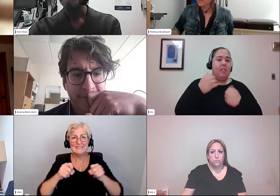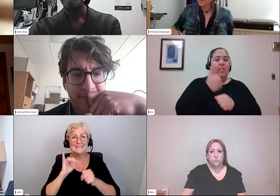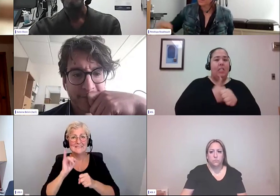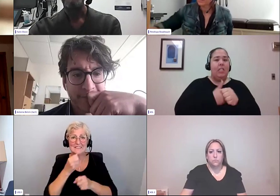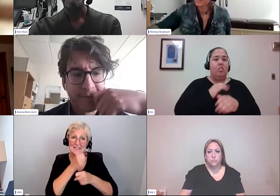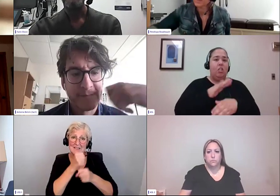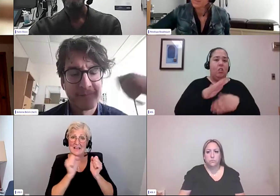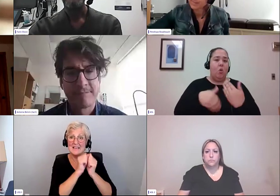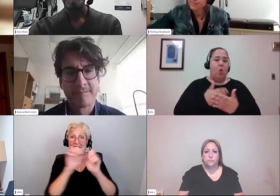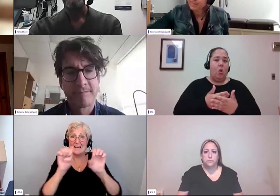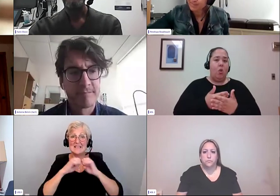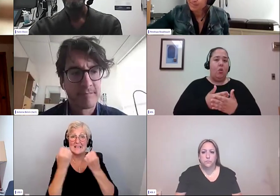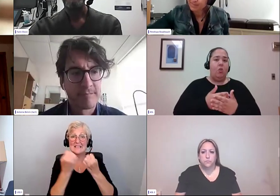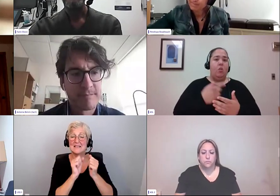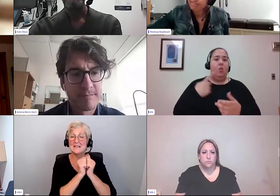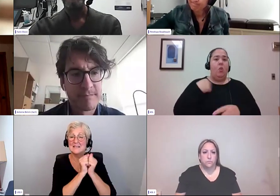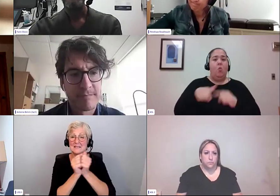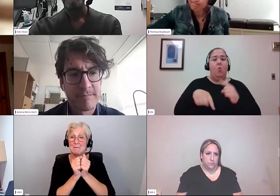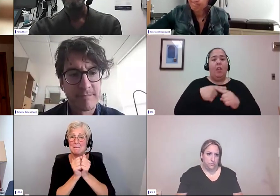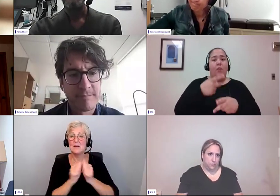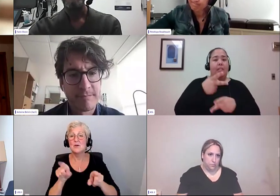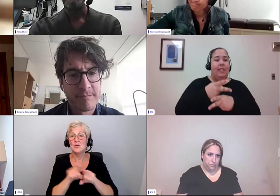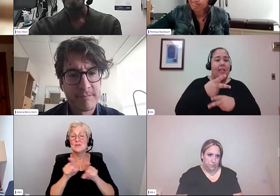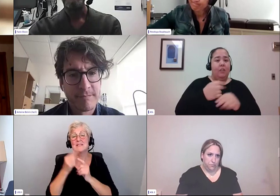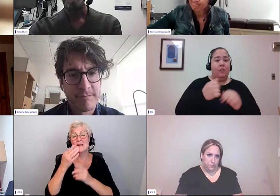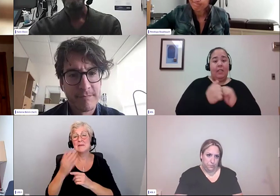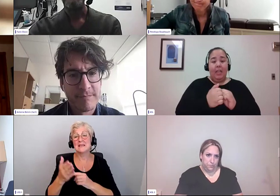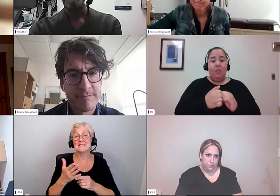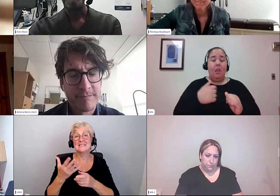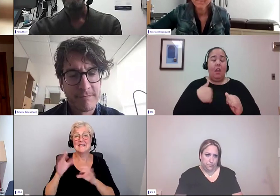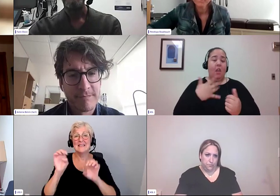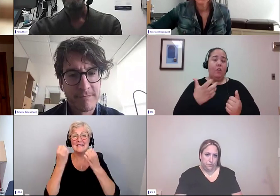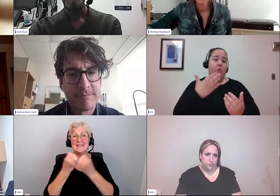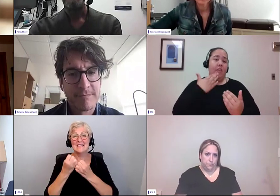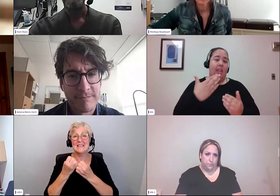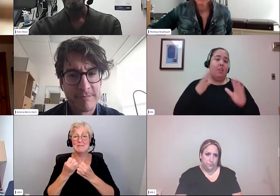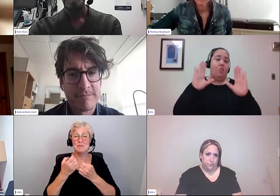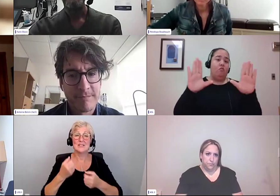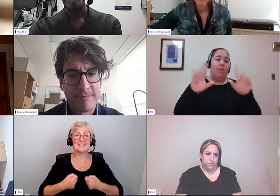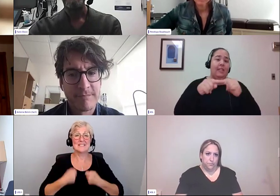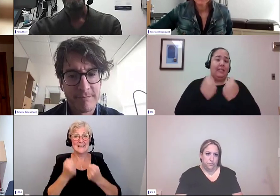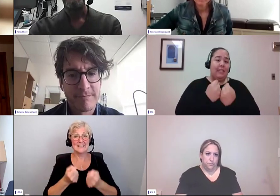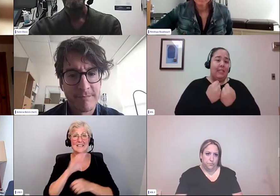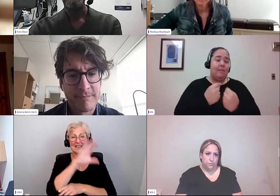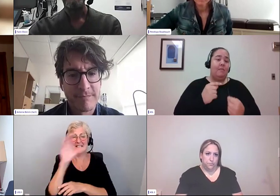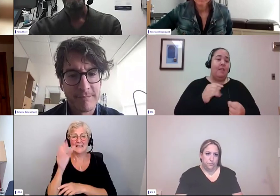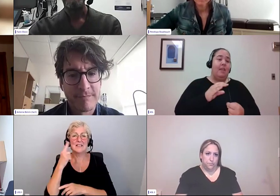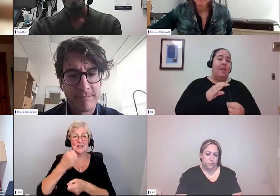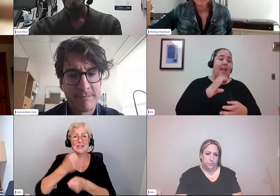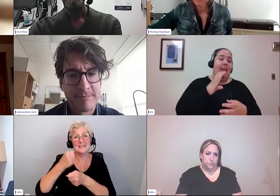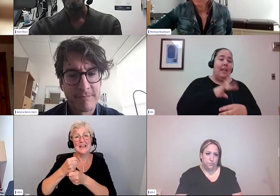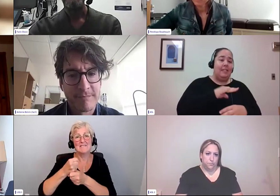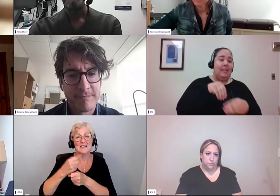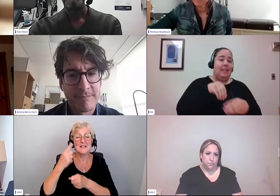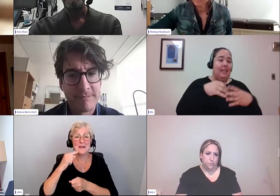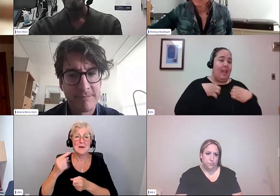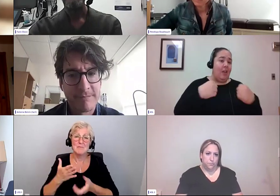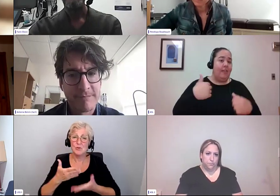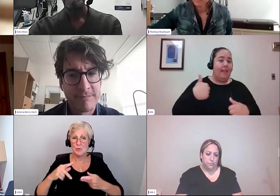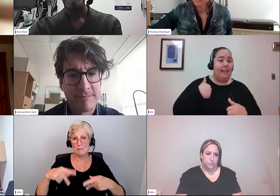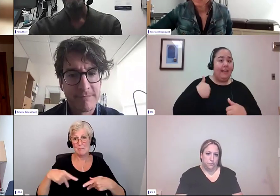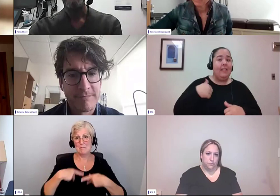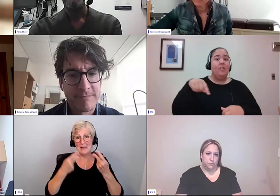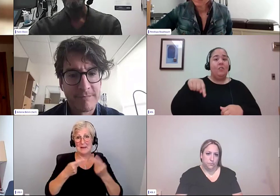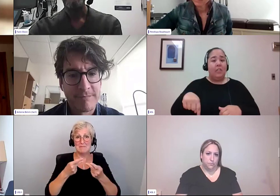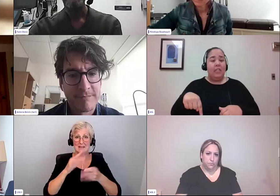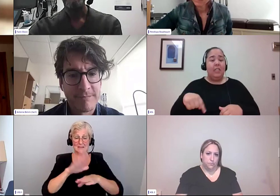we take care together. I also would like to thank the great team of Excellence in Health Canada so that this webinar